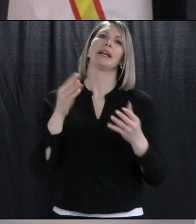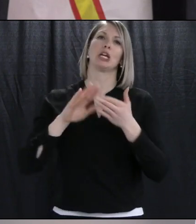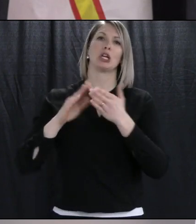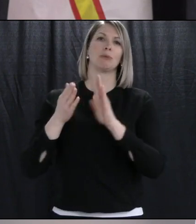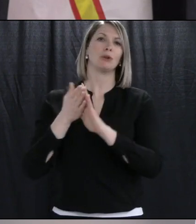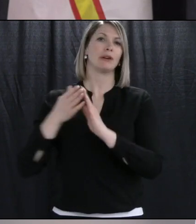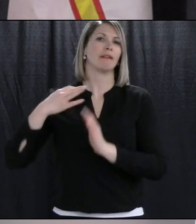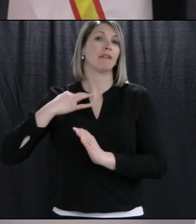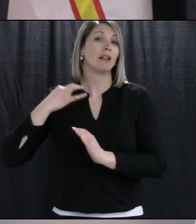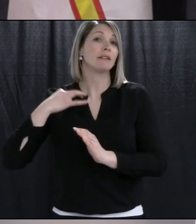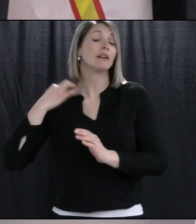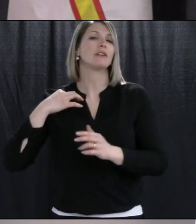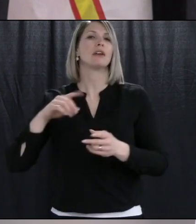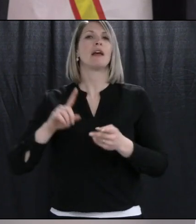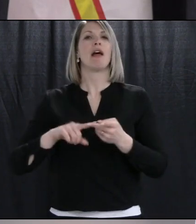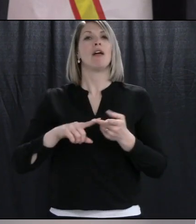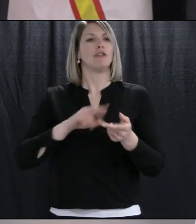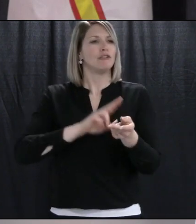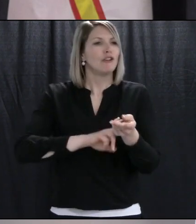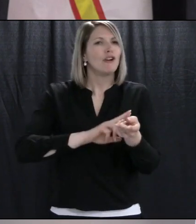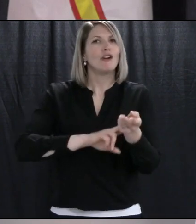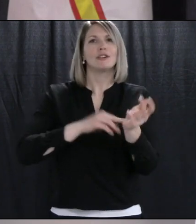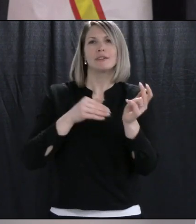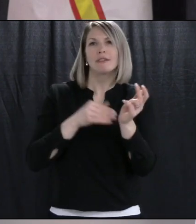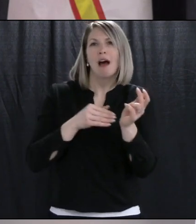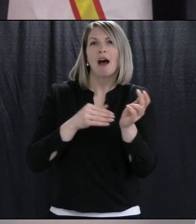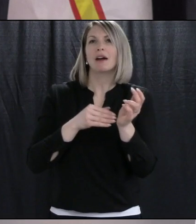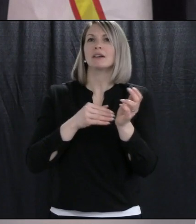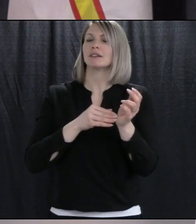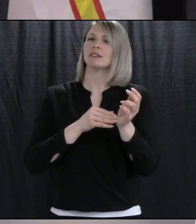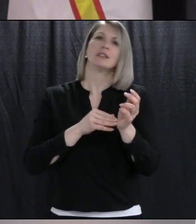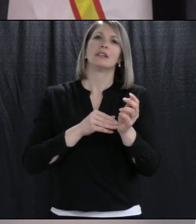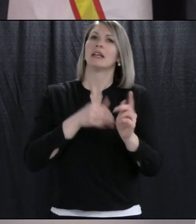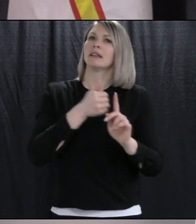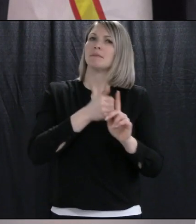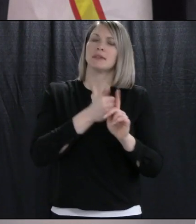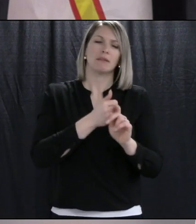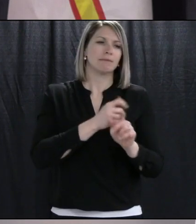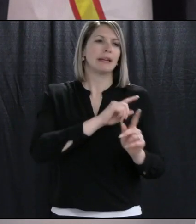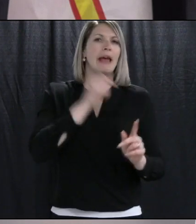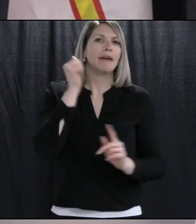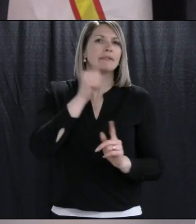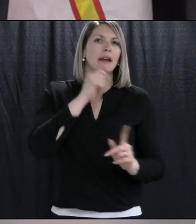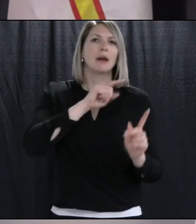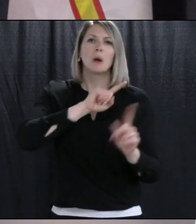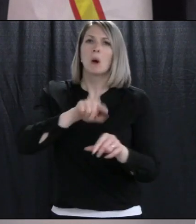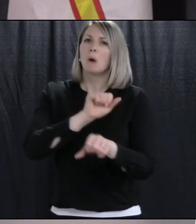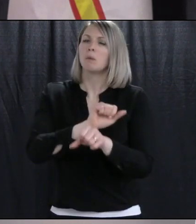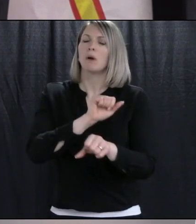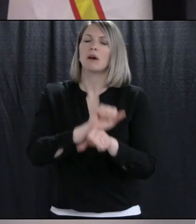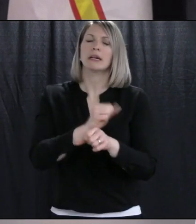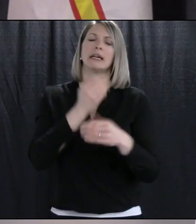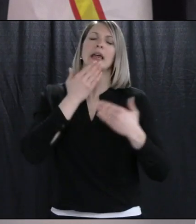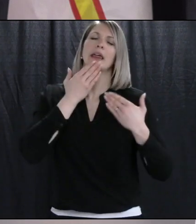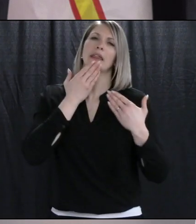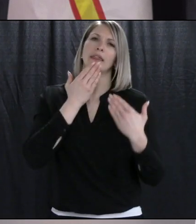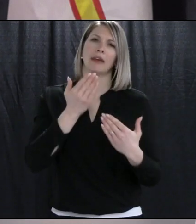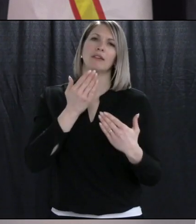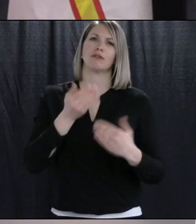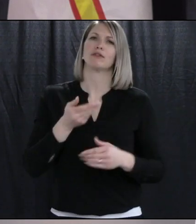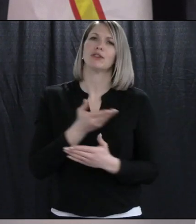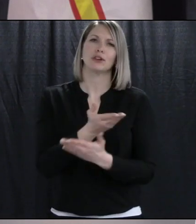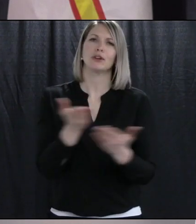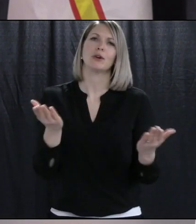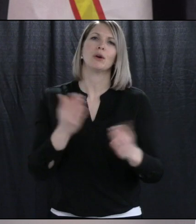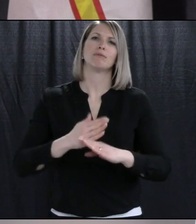our healthcare workers, who are dealing with stress in their family and stress in the workplace. You are doing a remarkable job in